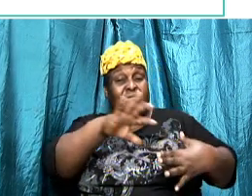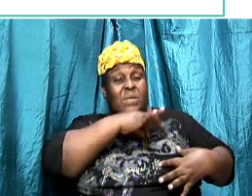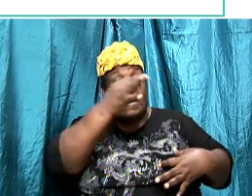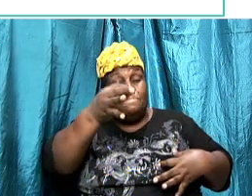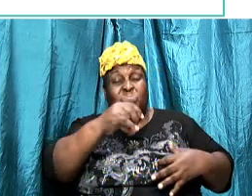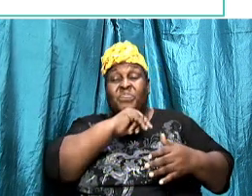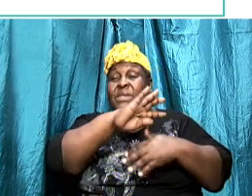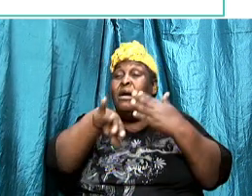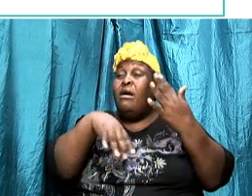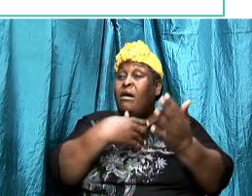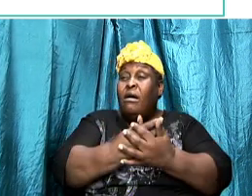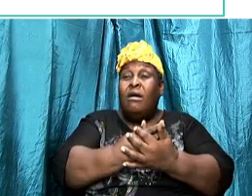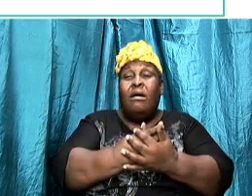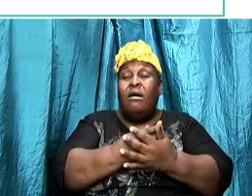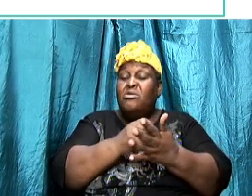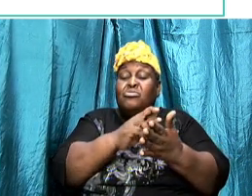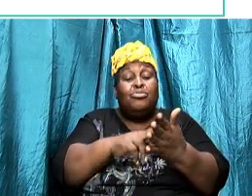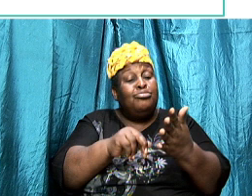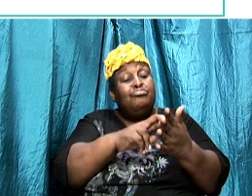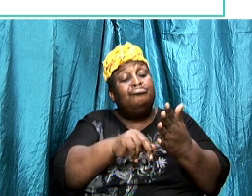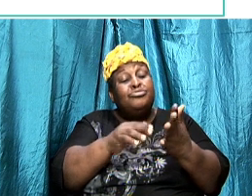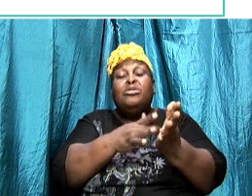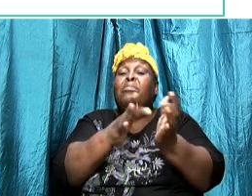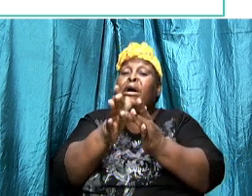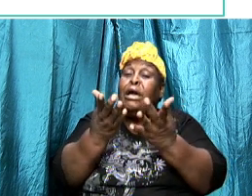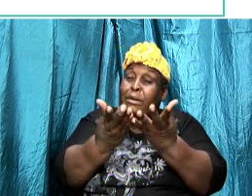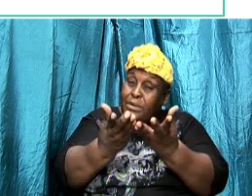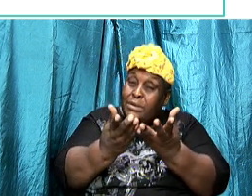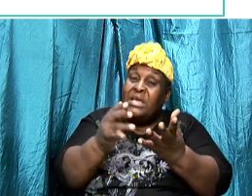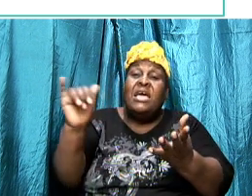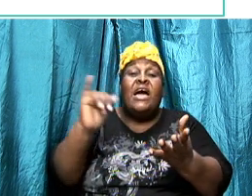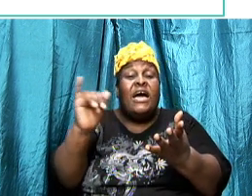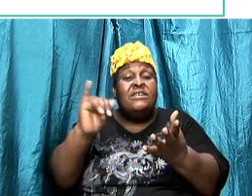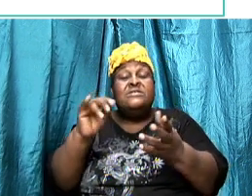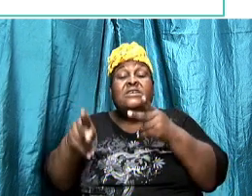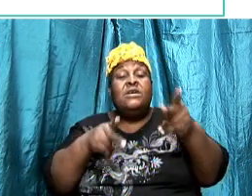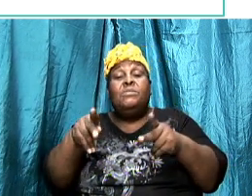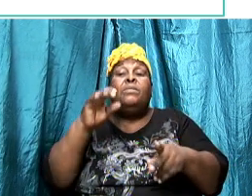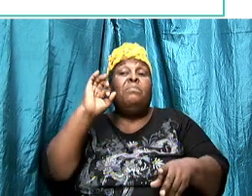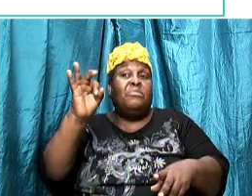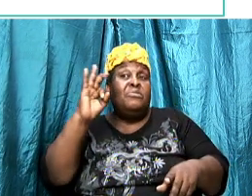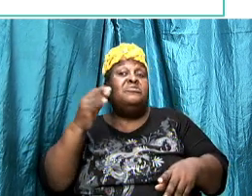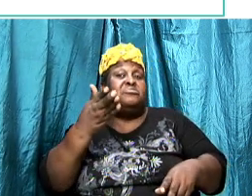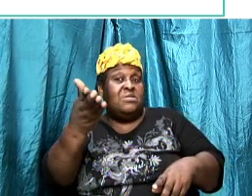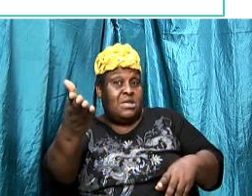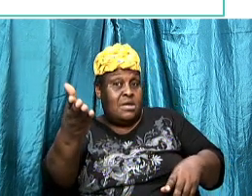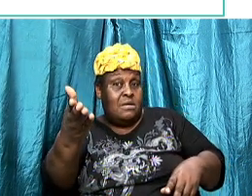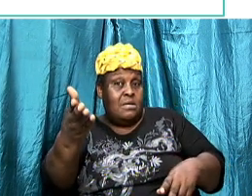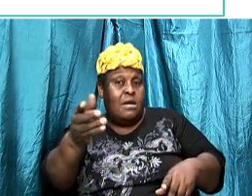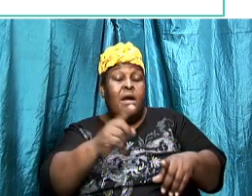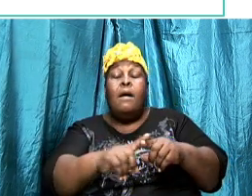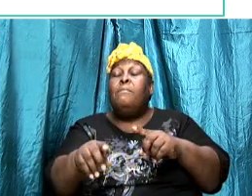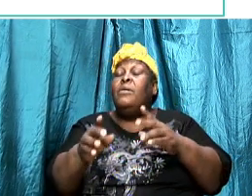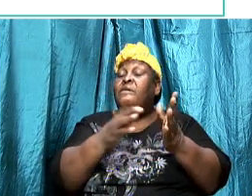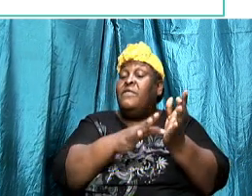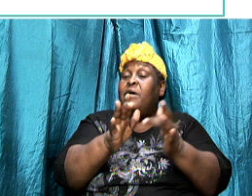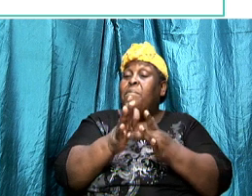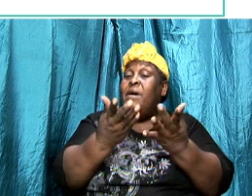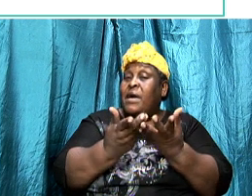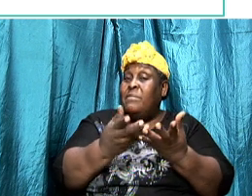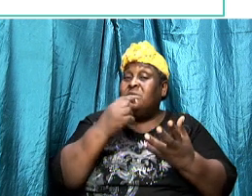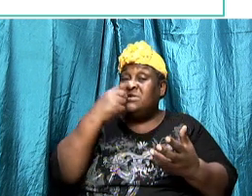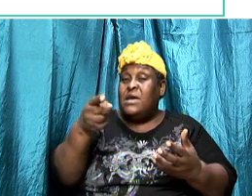They all read the Bible, and the same people preach to them. But the Bible said many were